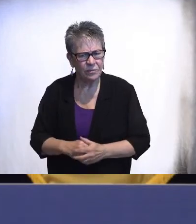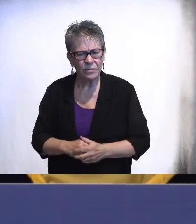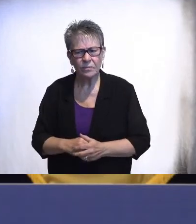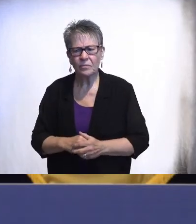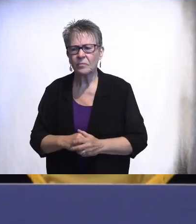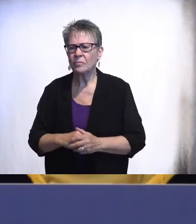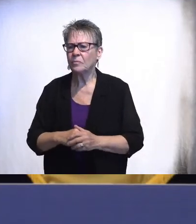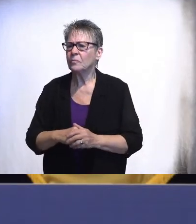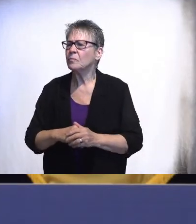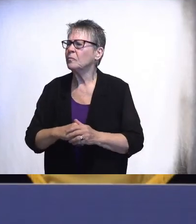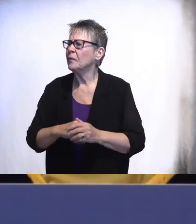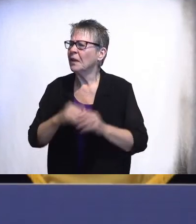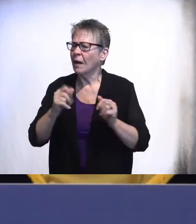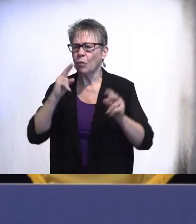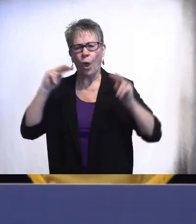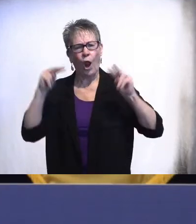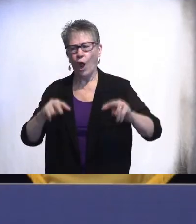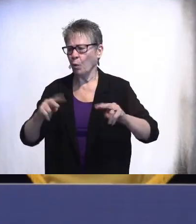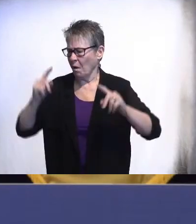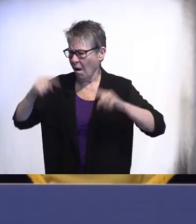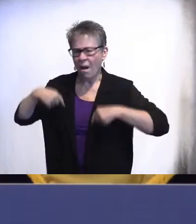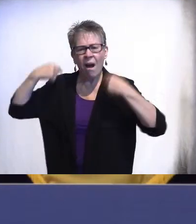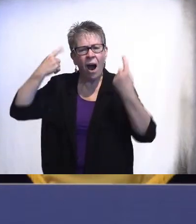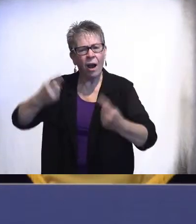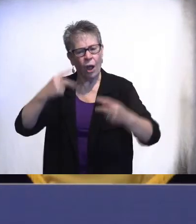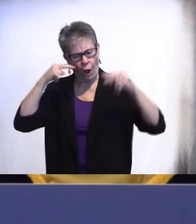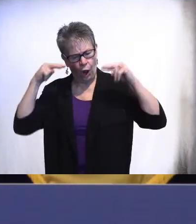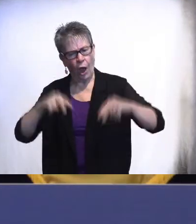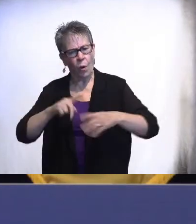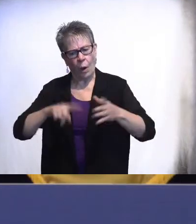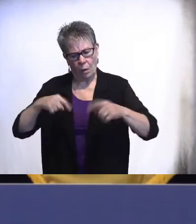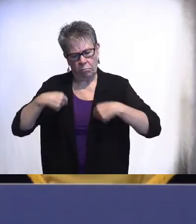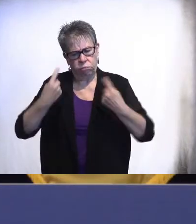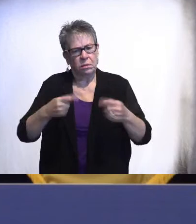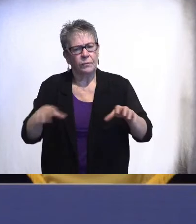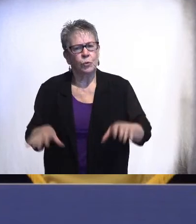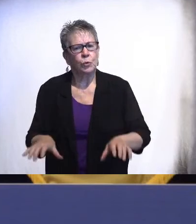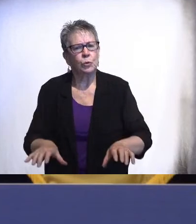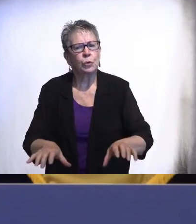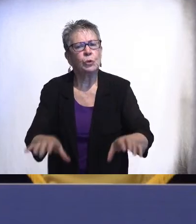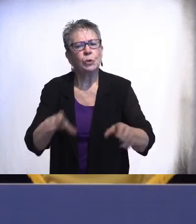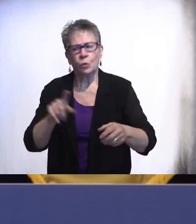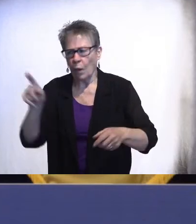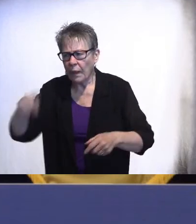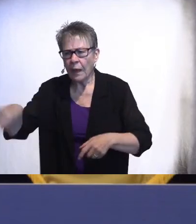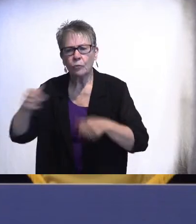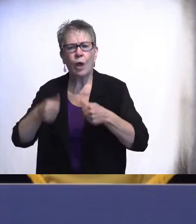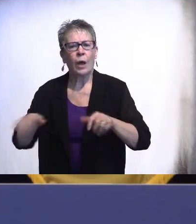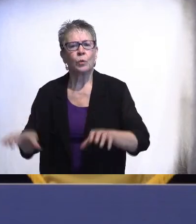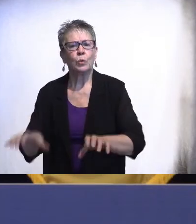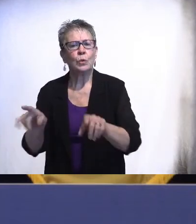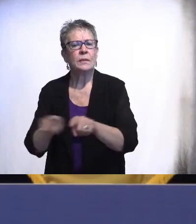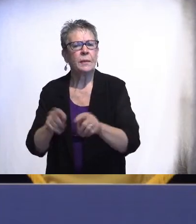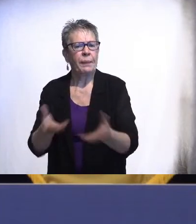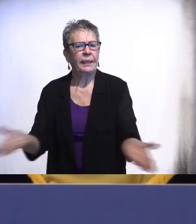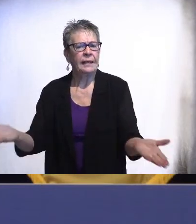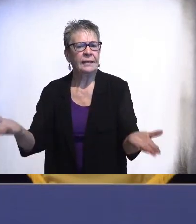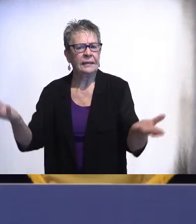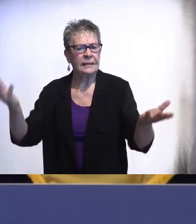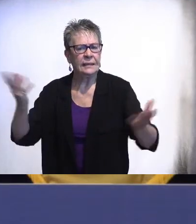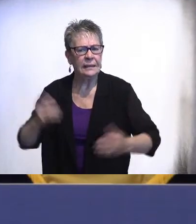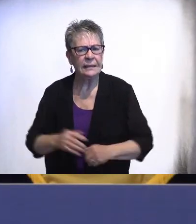of how we figure out how to live with this thing. And that is, at least as far as we can tell at the moment, best done with their local health